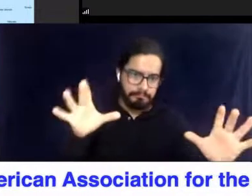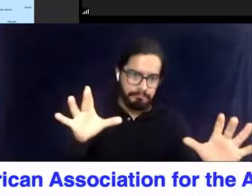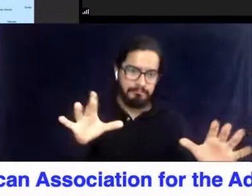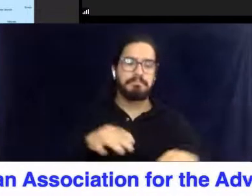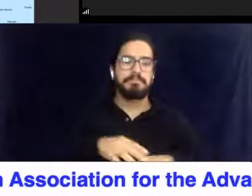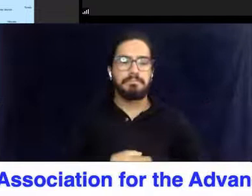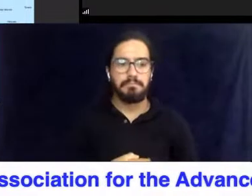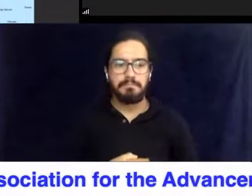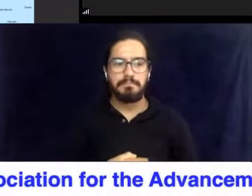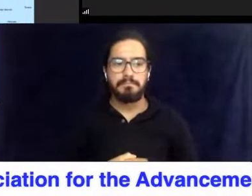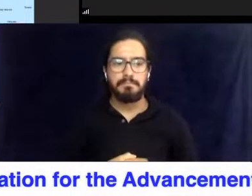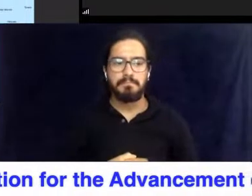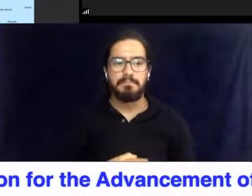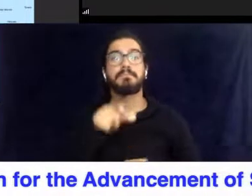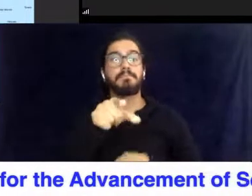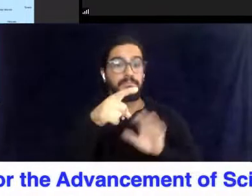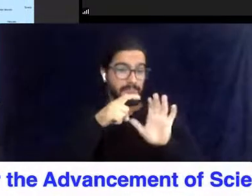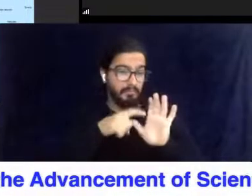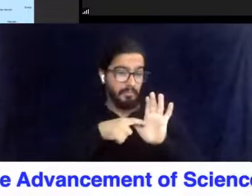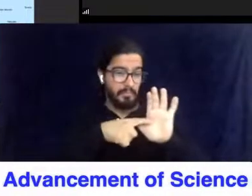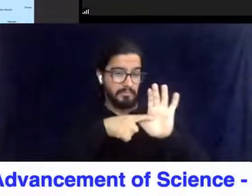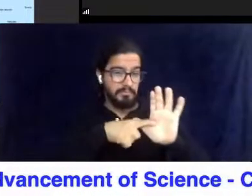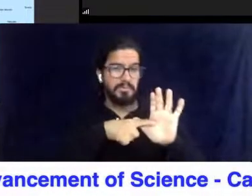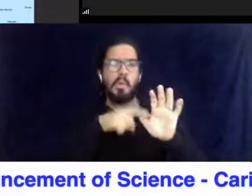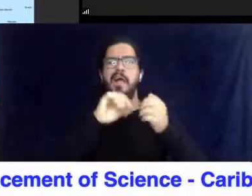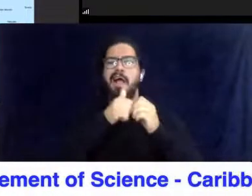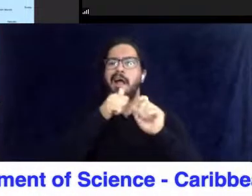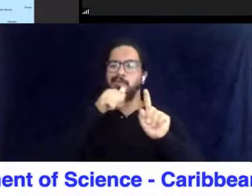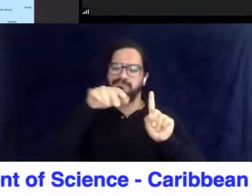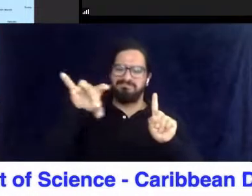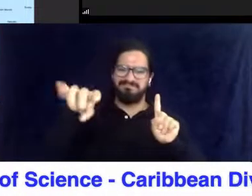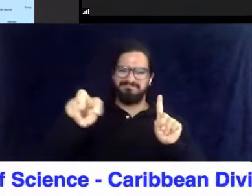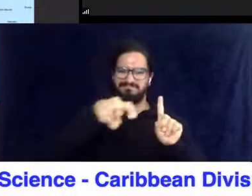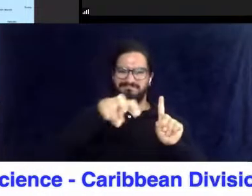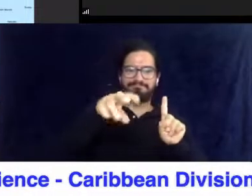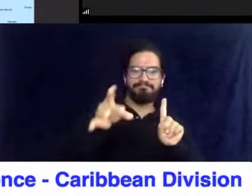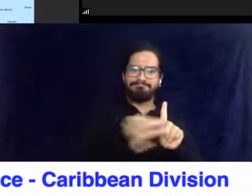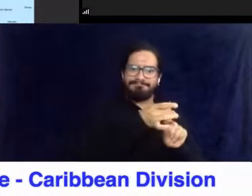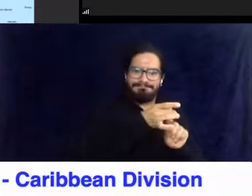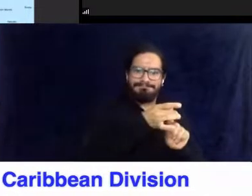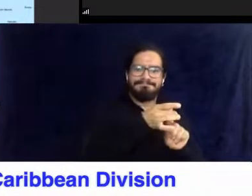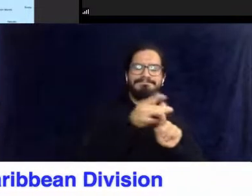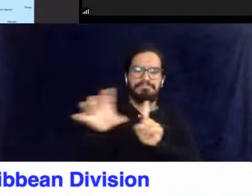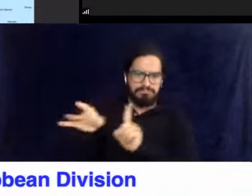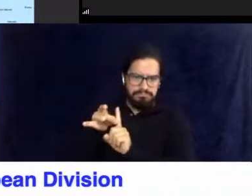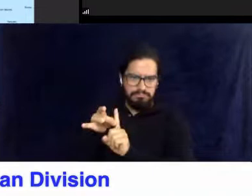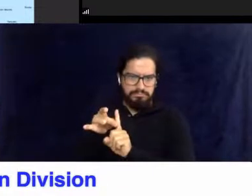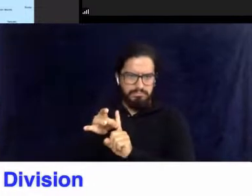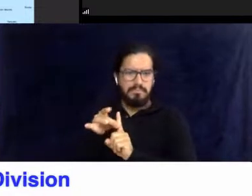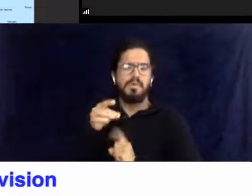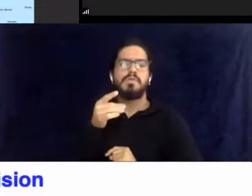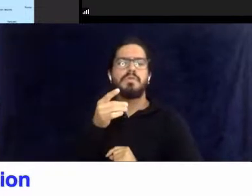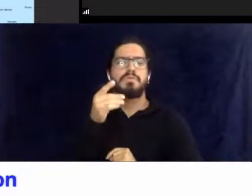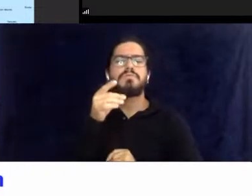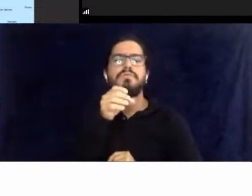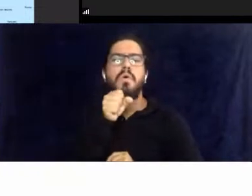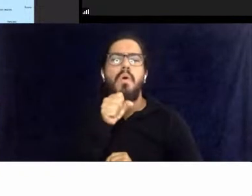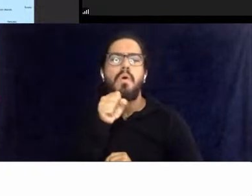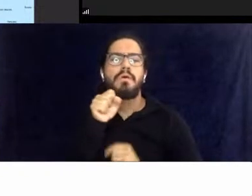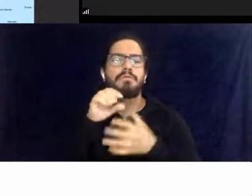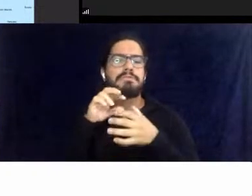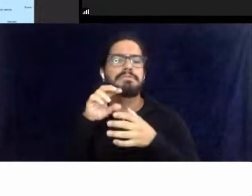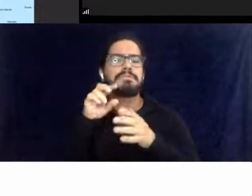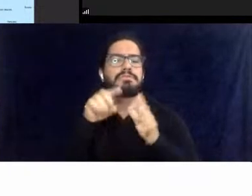This is showing the transmission type, and the bright orange you're seeing for most of the Americas and the larger countries in the Caribbean